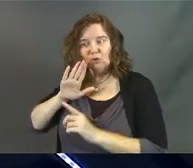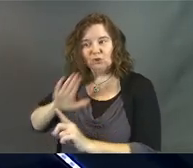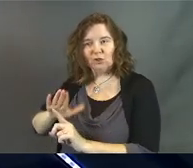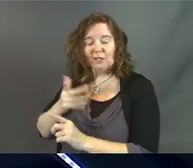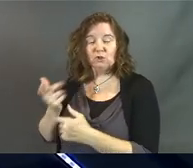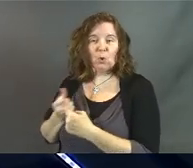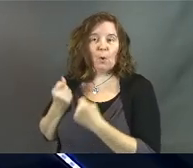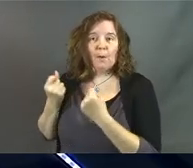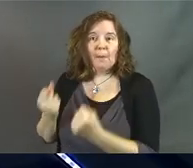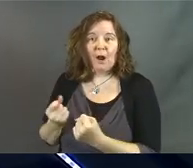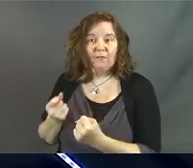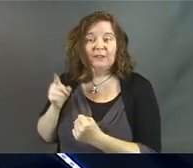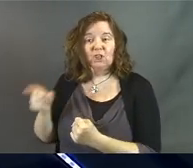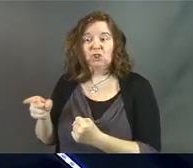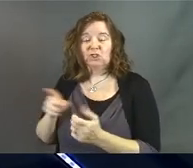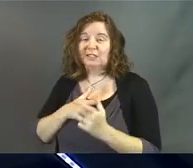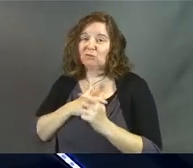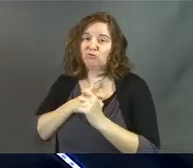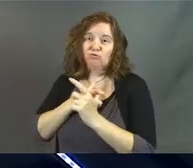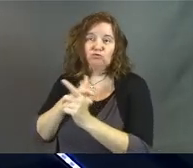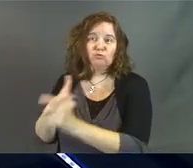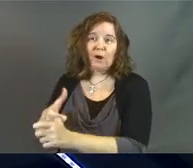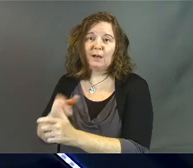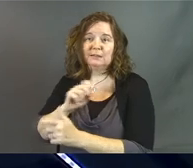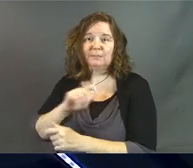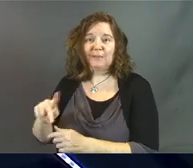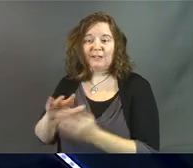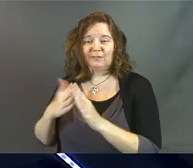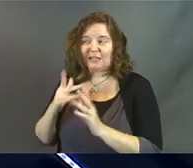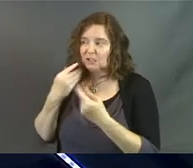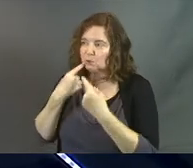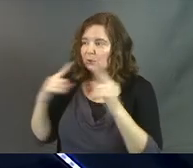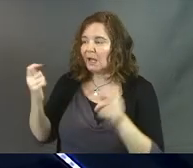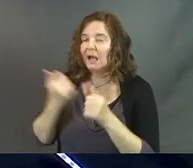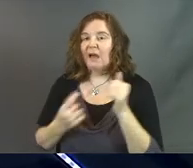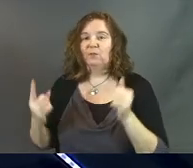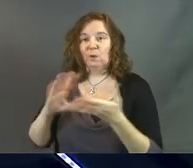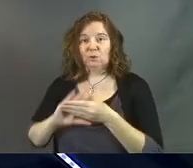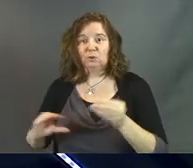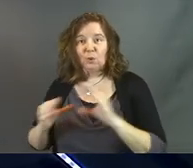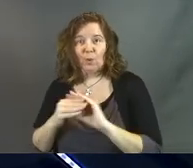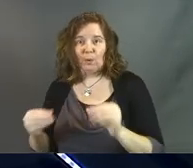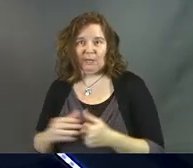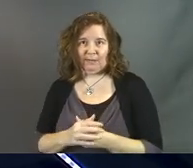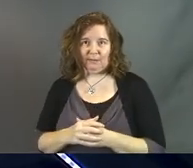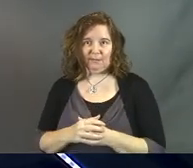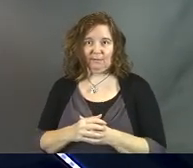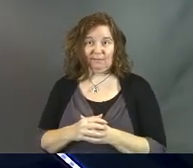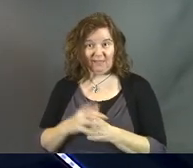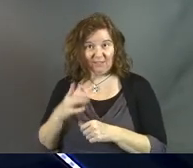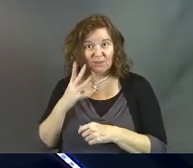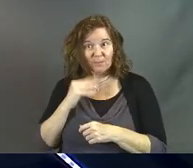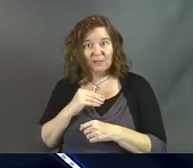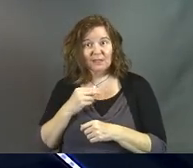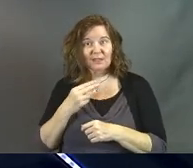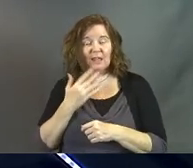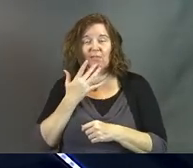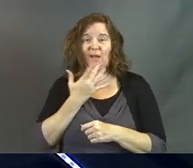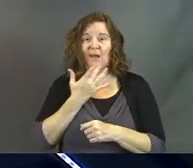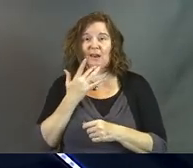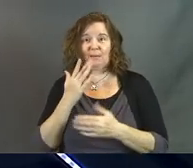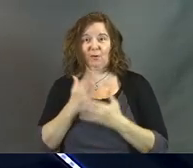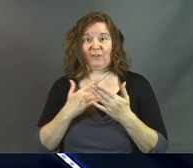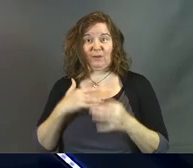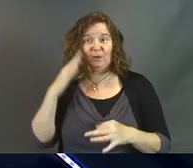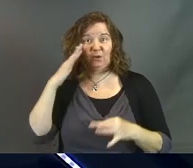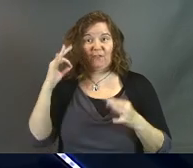it's come so powerfully that she runs back to her village, and she's got to tell everybody her story. You ever been in the honeymoon phase with